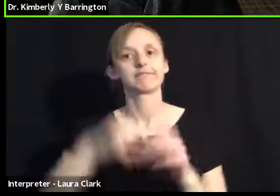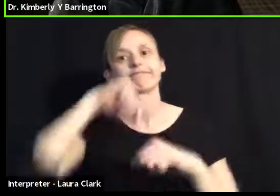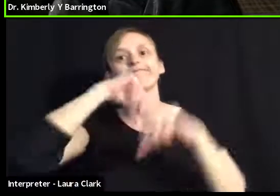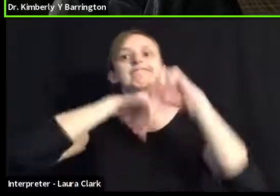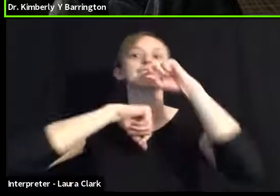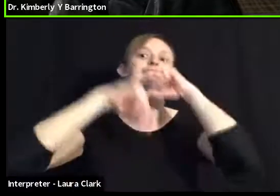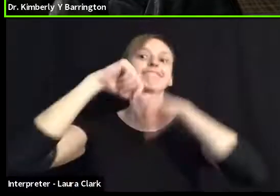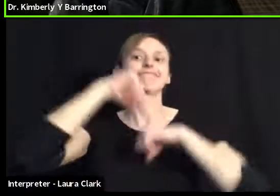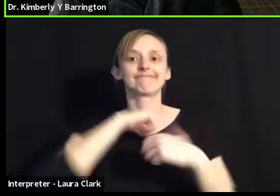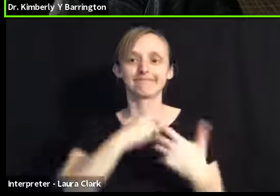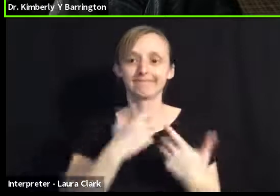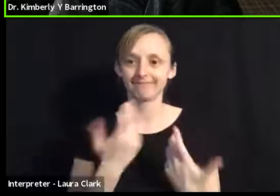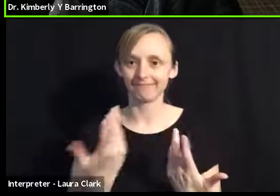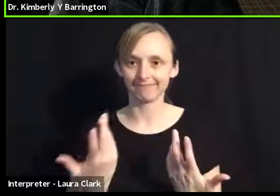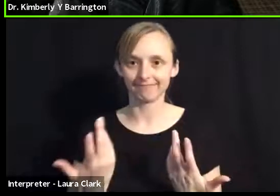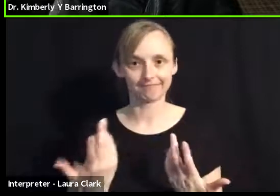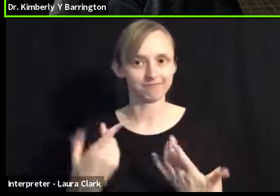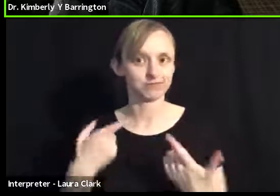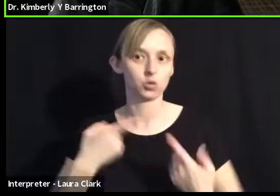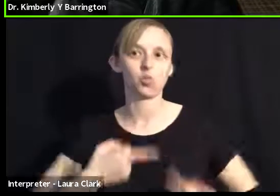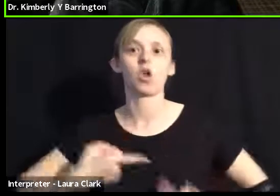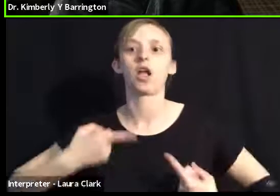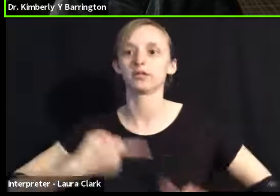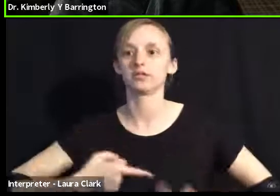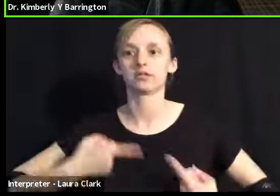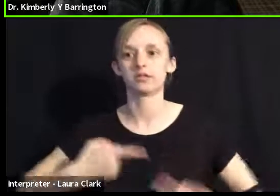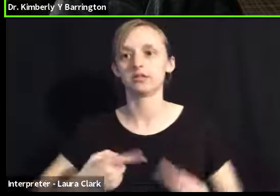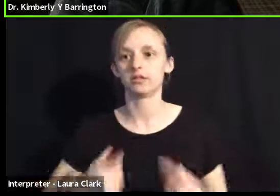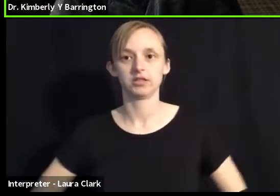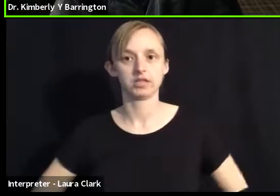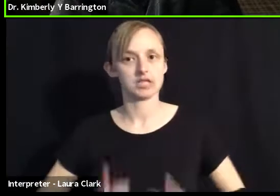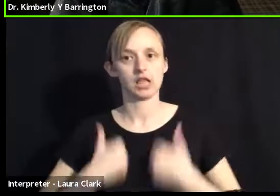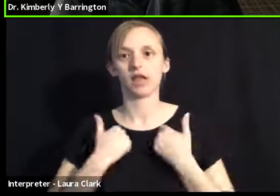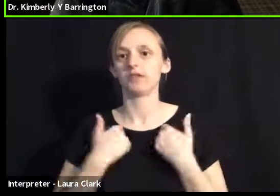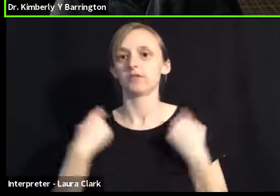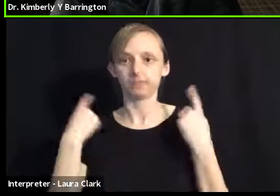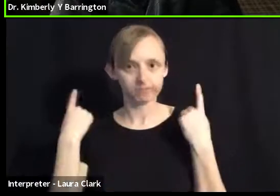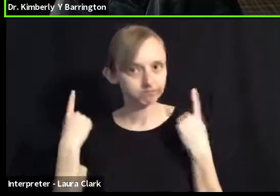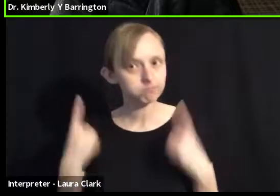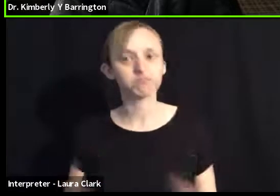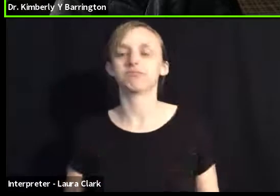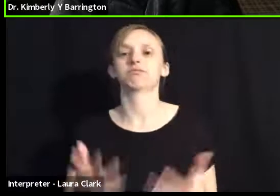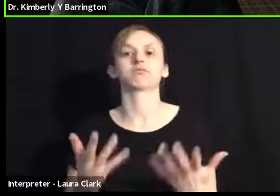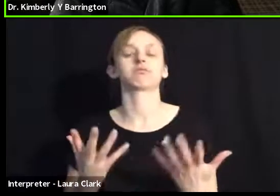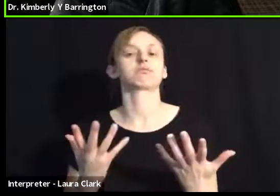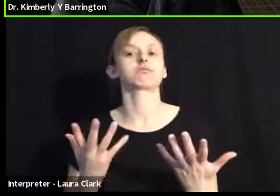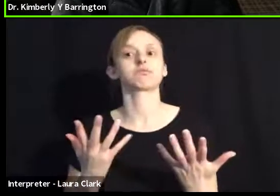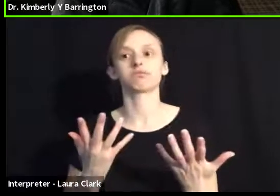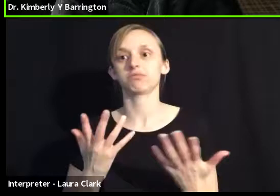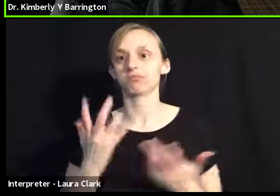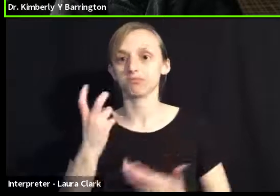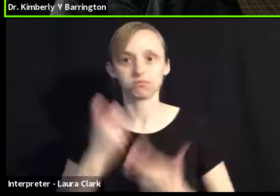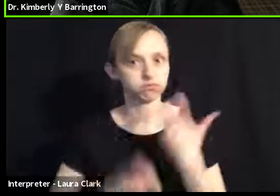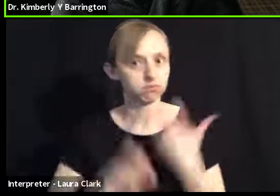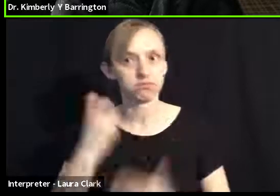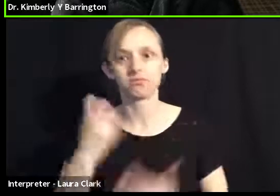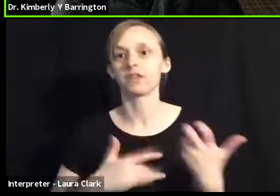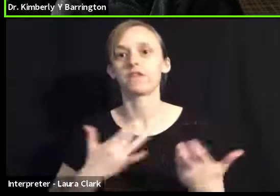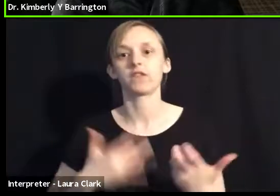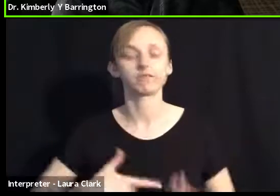when life can hit us in the gut.